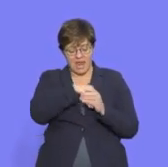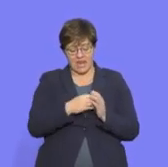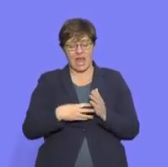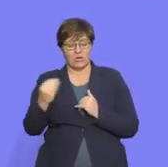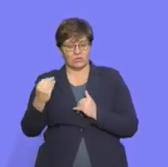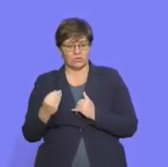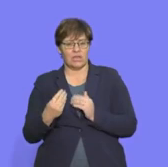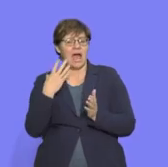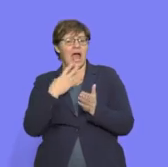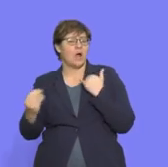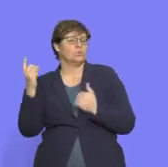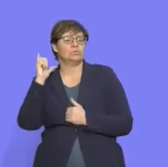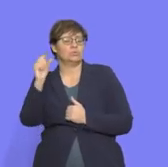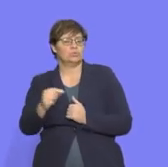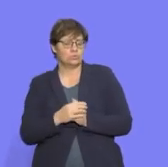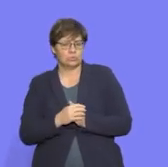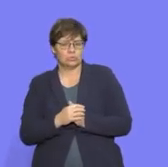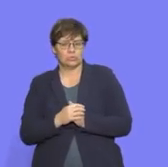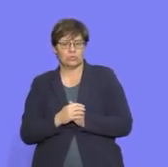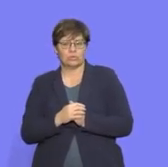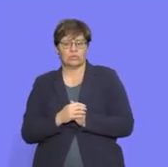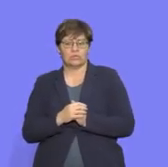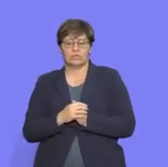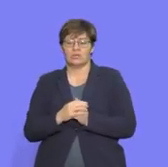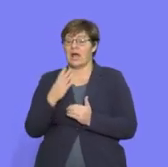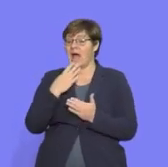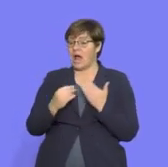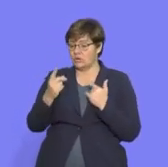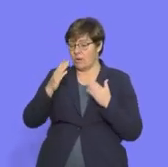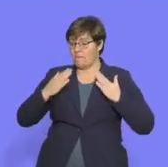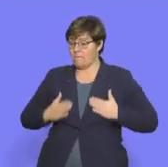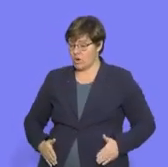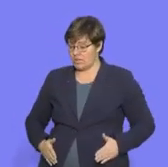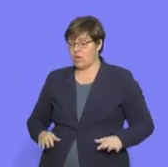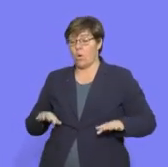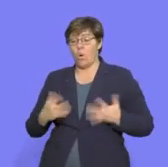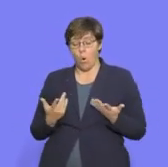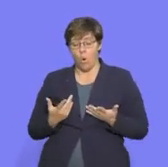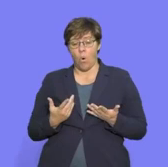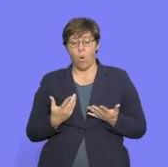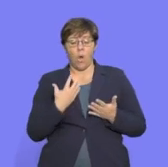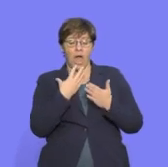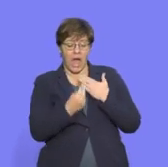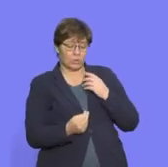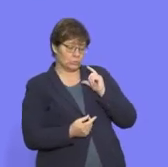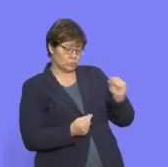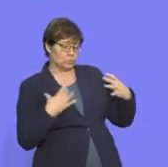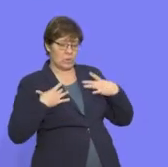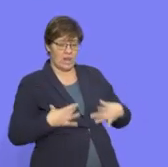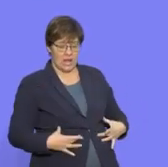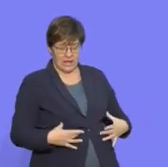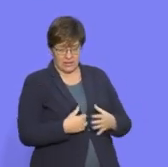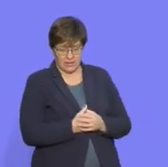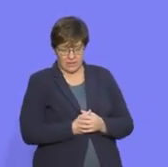options. Where is the out going to? It's either going to go out to my body, or it's going to go to